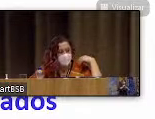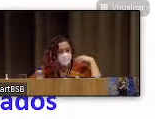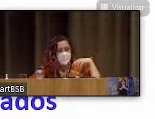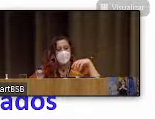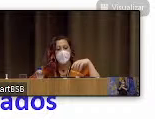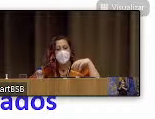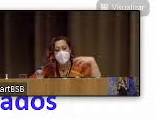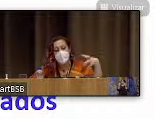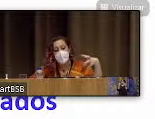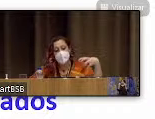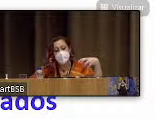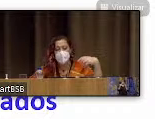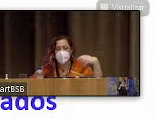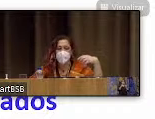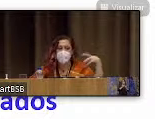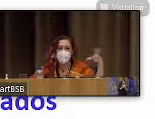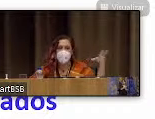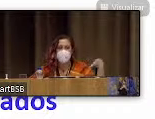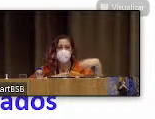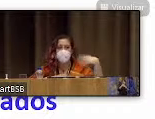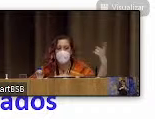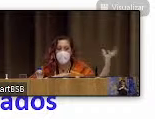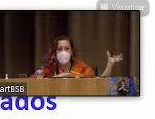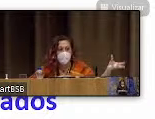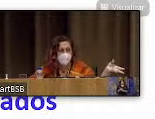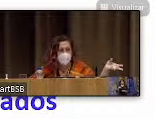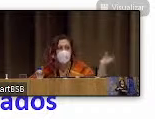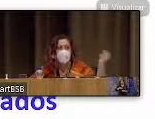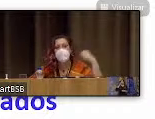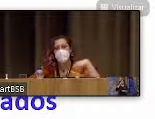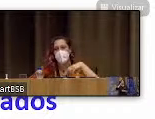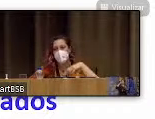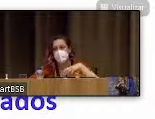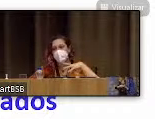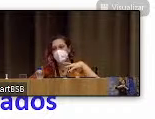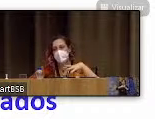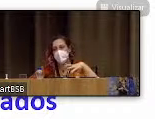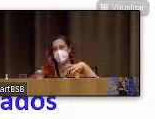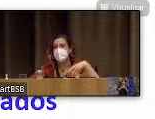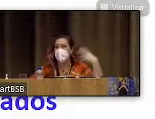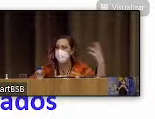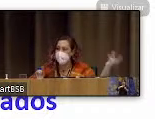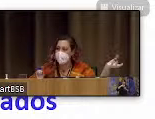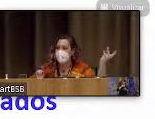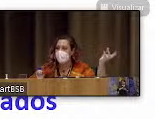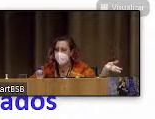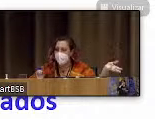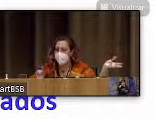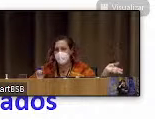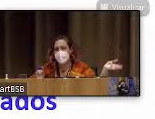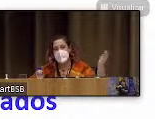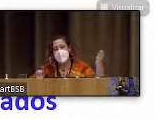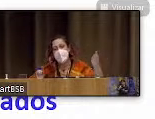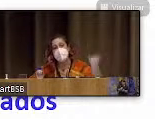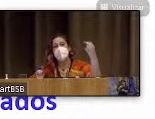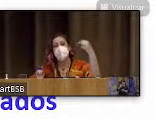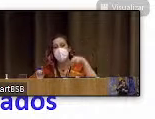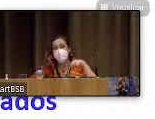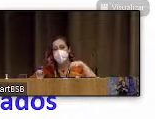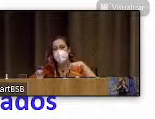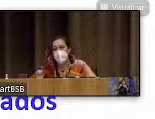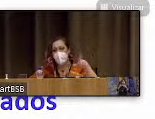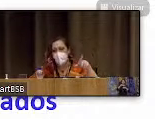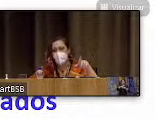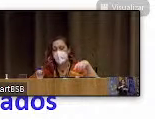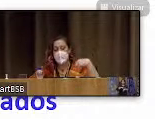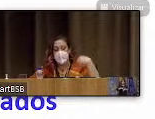postpartum. Now then, I need to show you the history. Our hospital is another challenge.